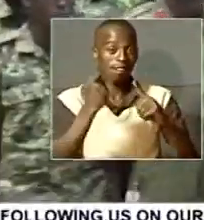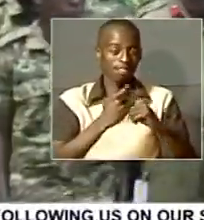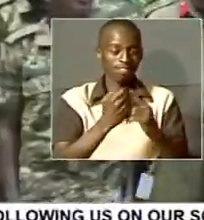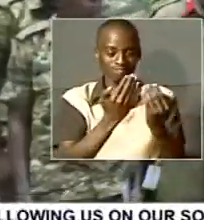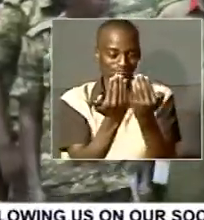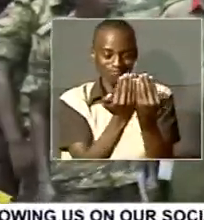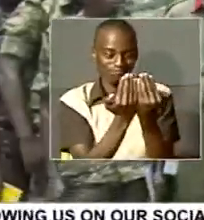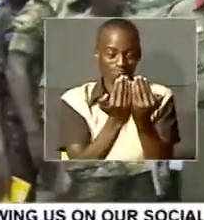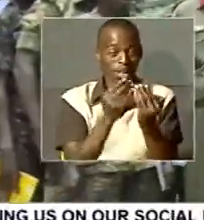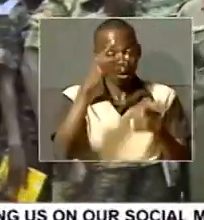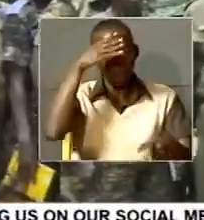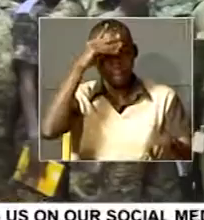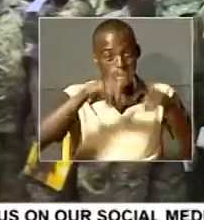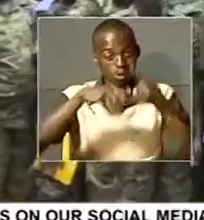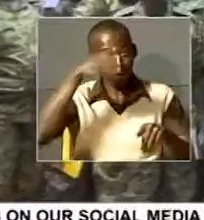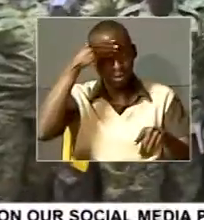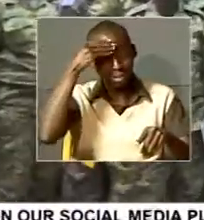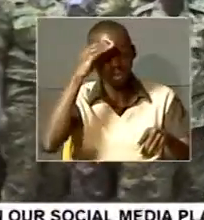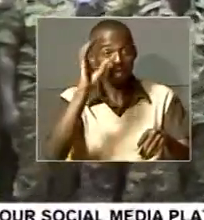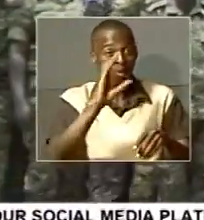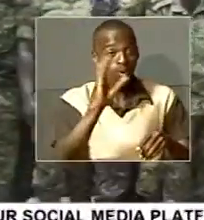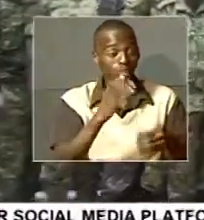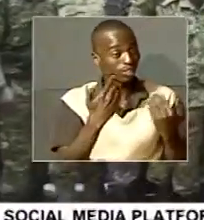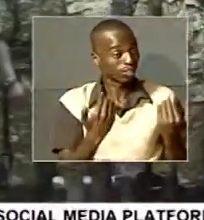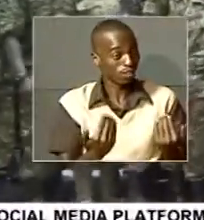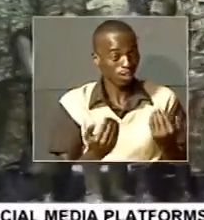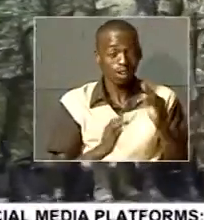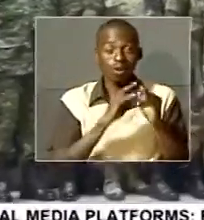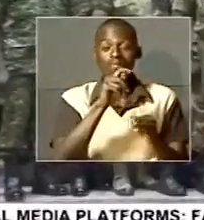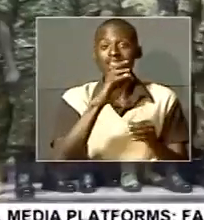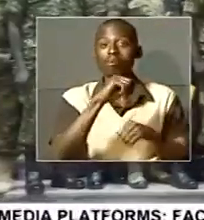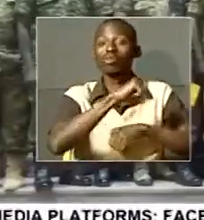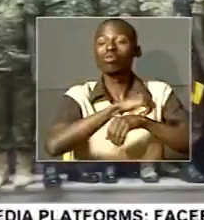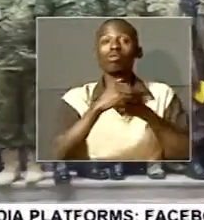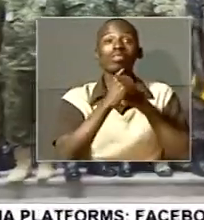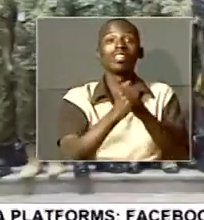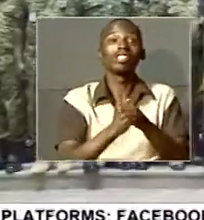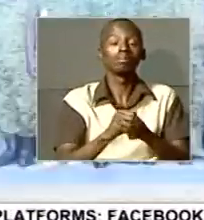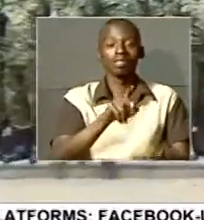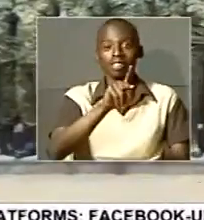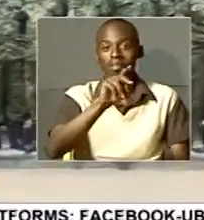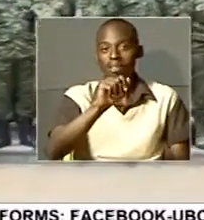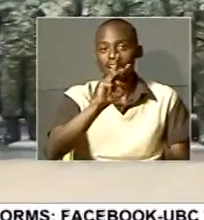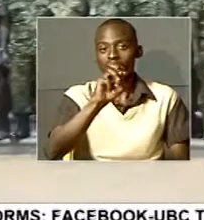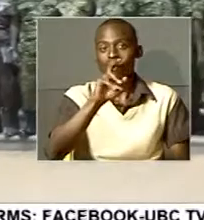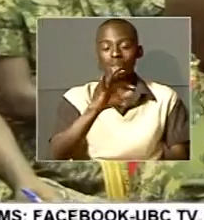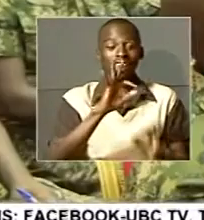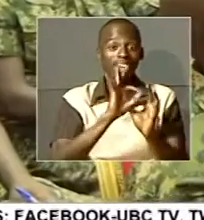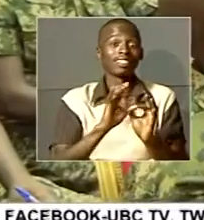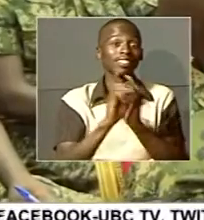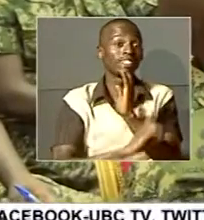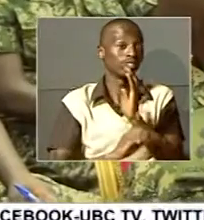junior political education and leadership course at the Oliver Tambo School of Leadership in Kaweweta, Nakaseke